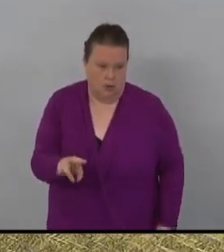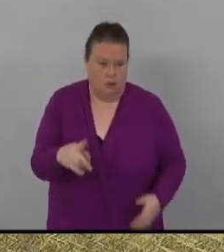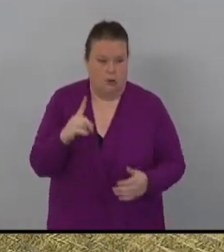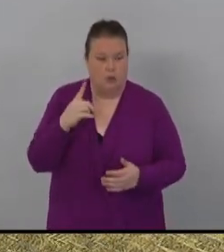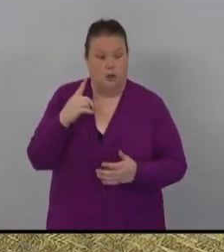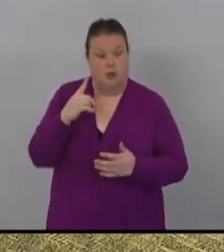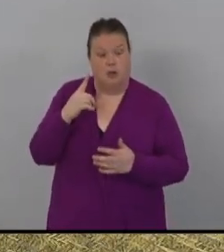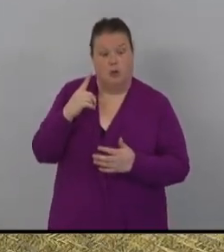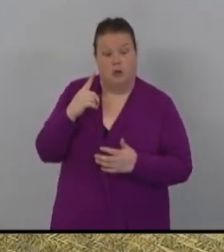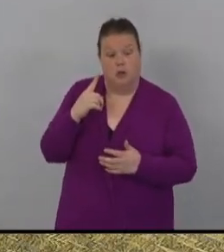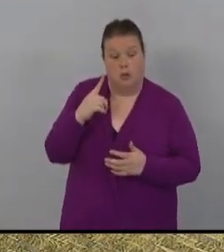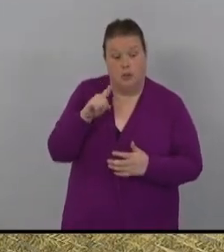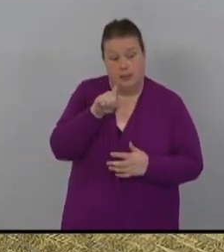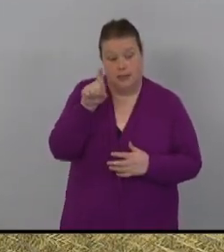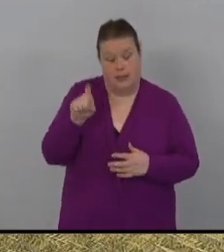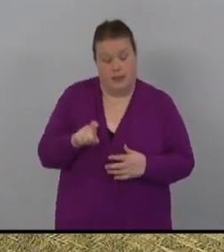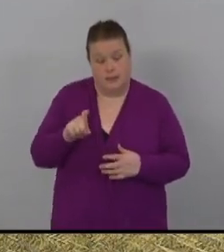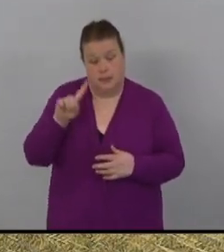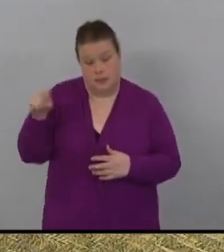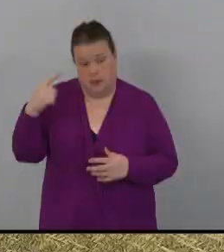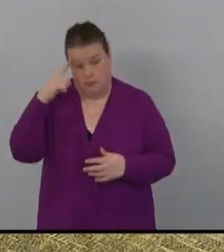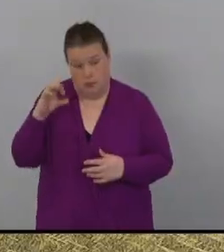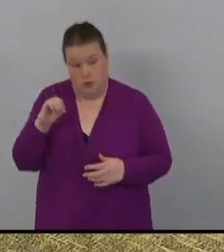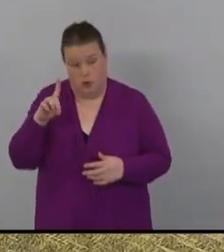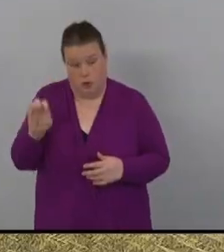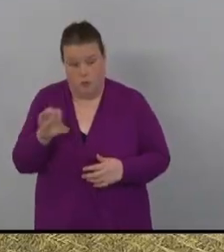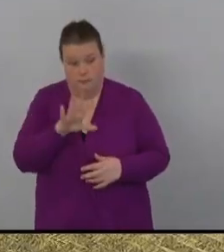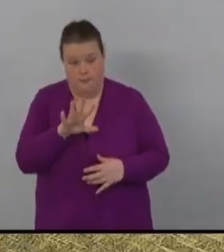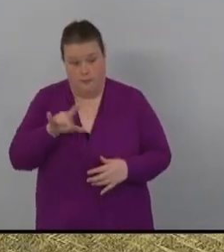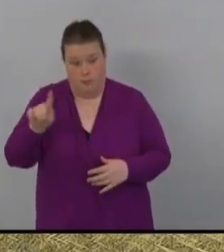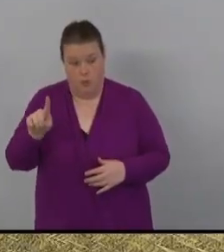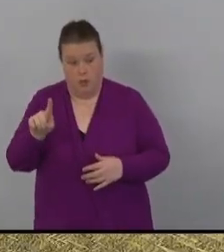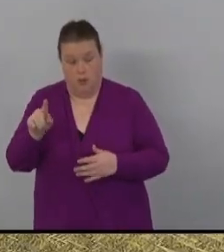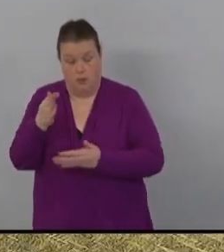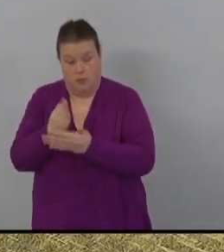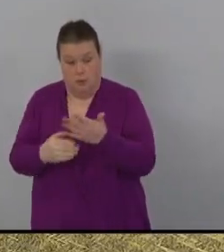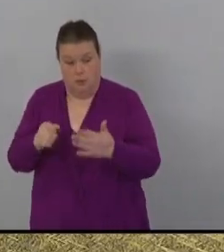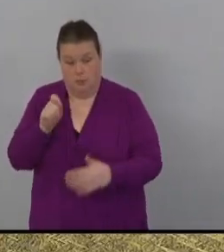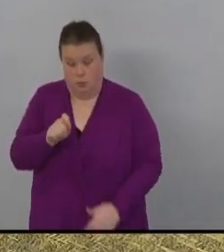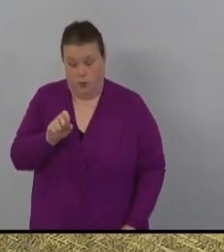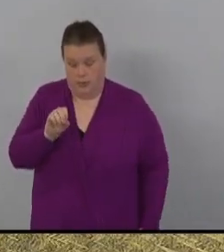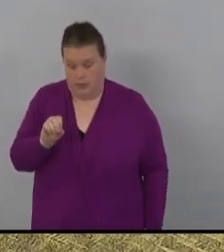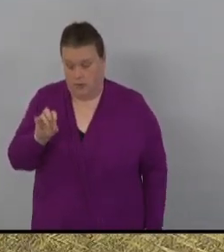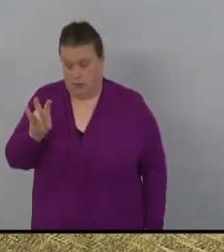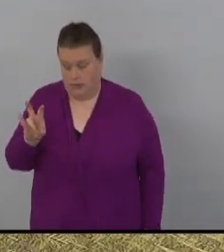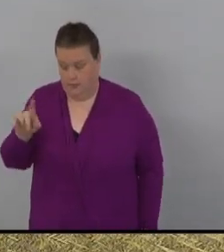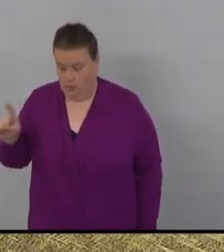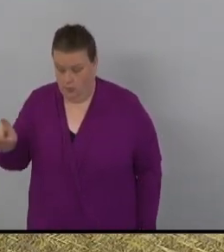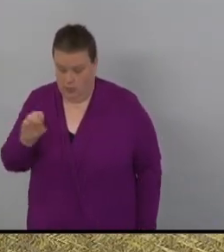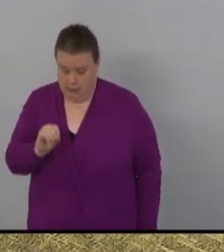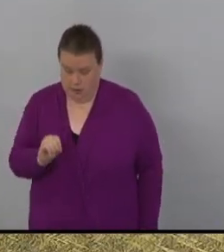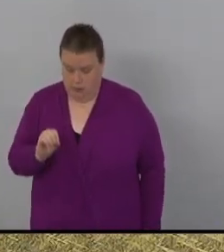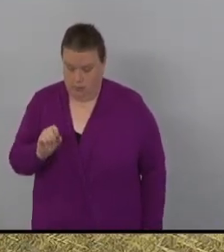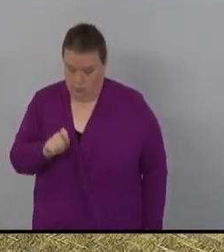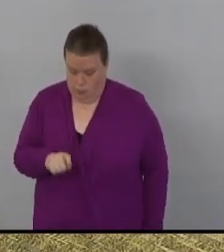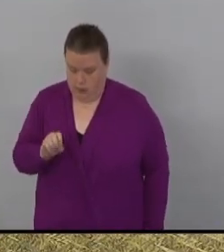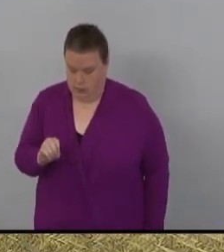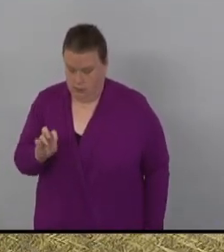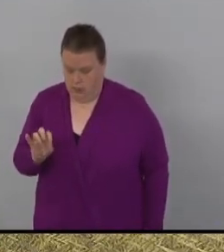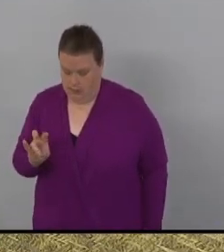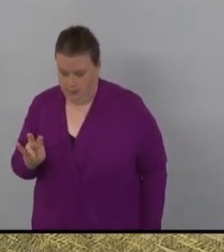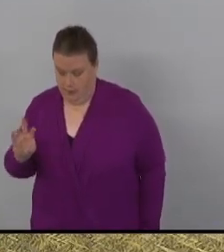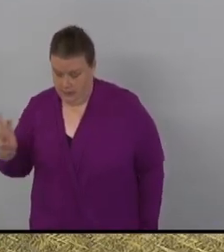Act, Texas Government Code, Chapter 551, Sections .071, .072,